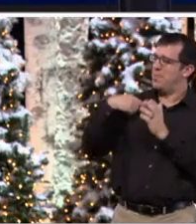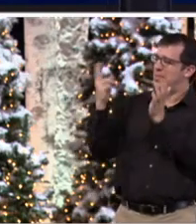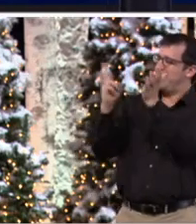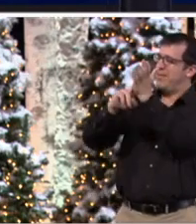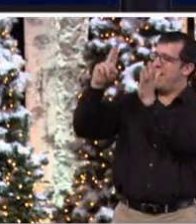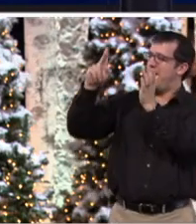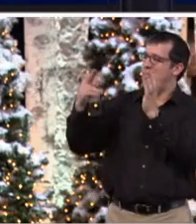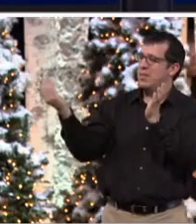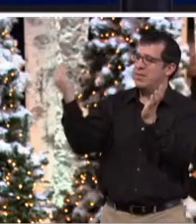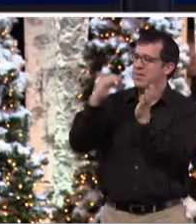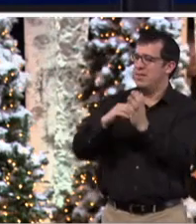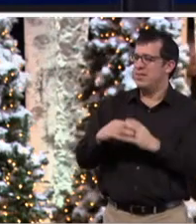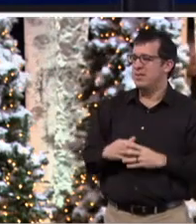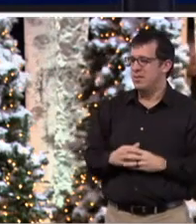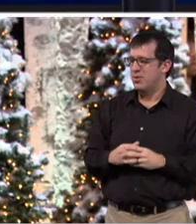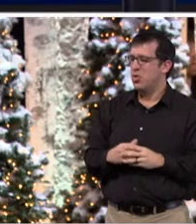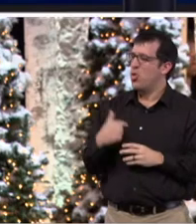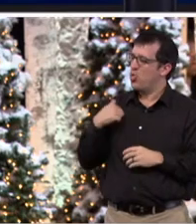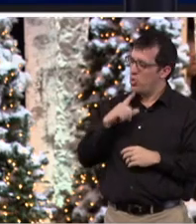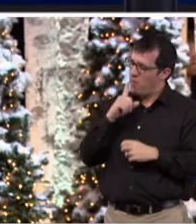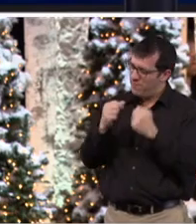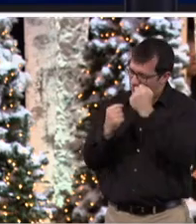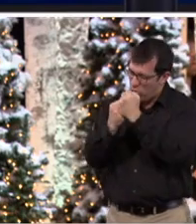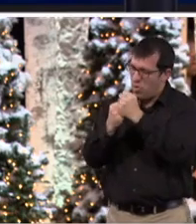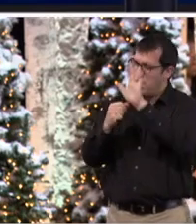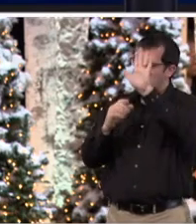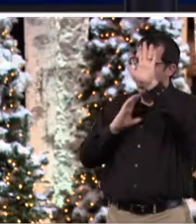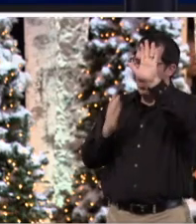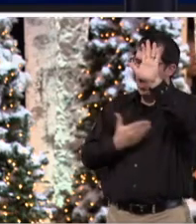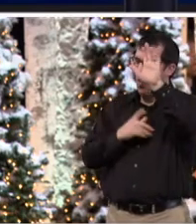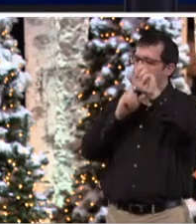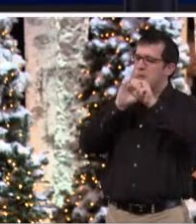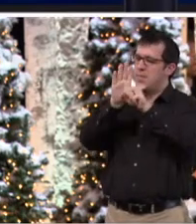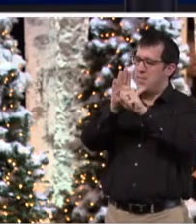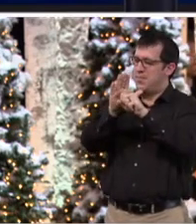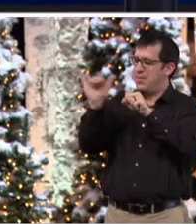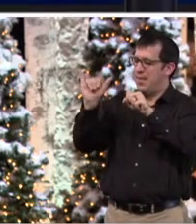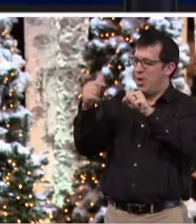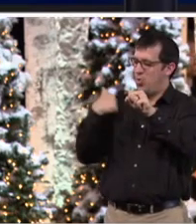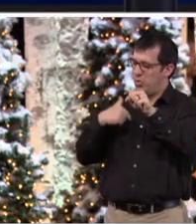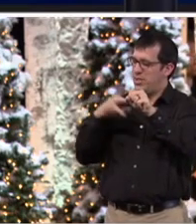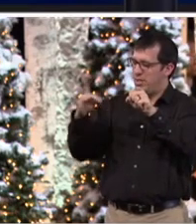again. We're reaffirming the commitments that we've made long ago.